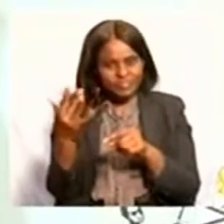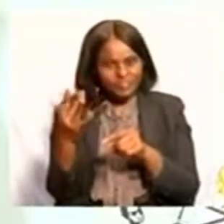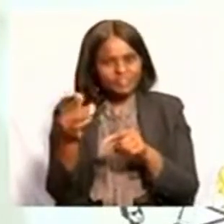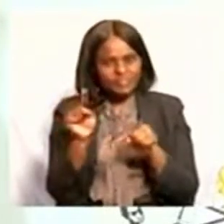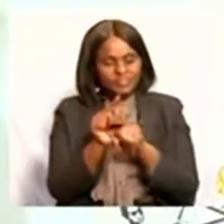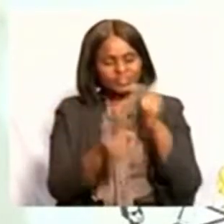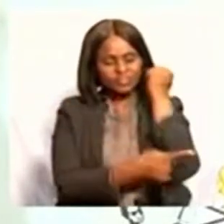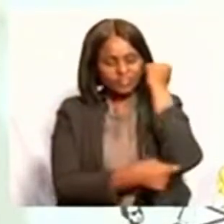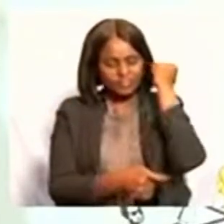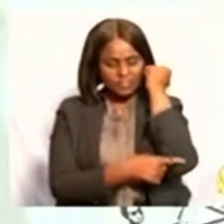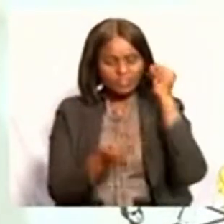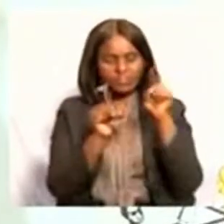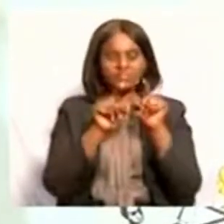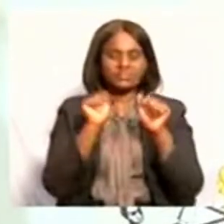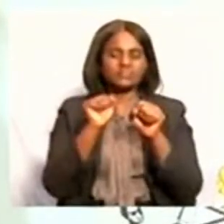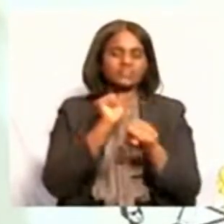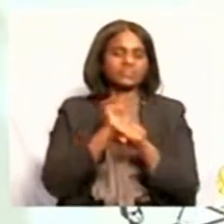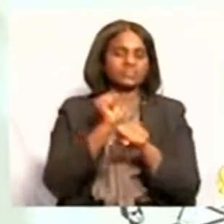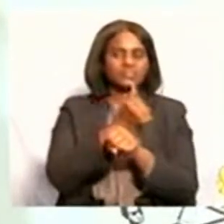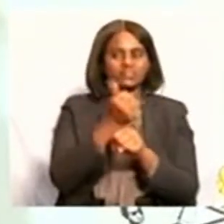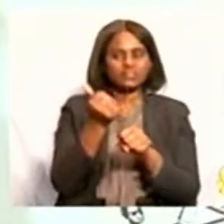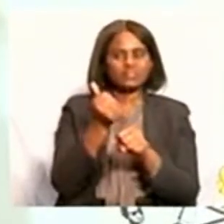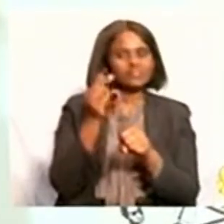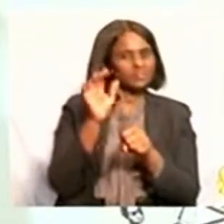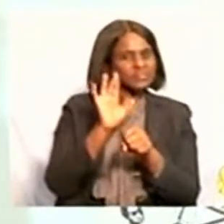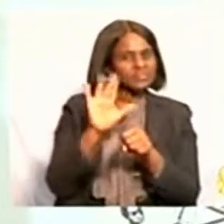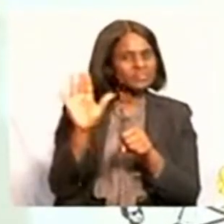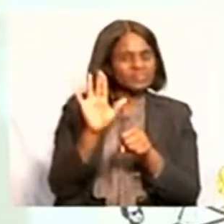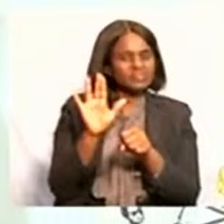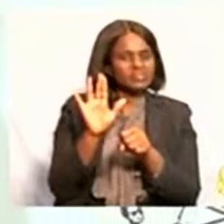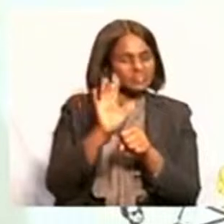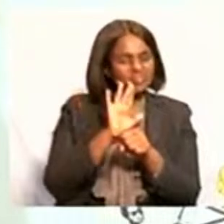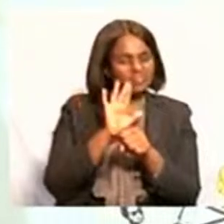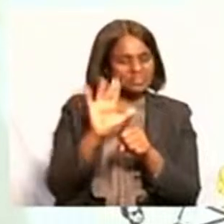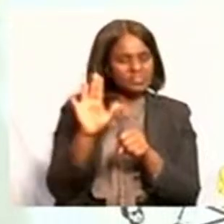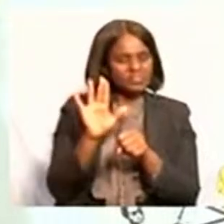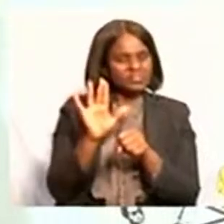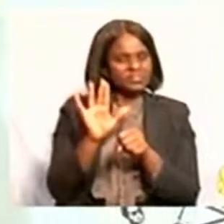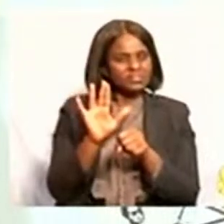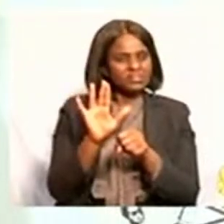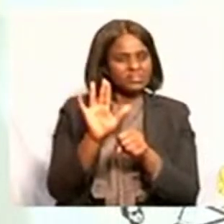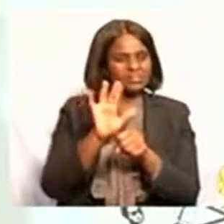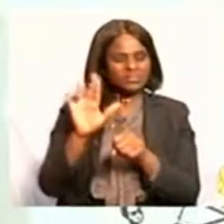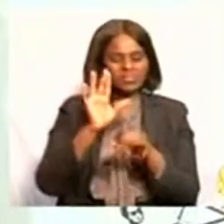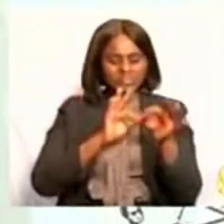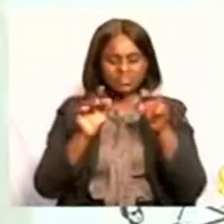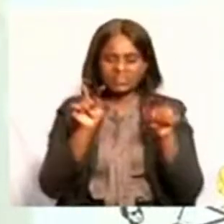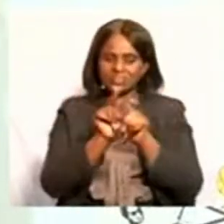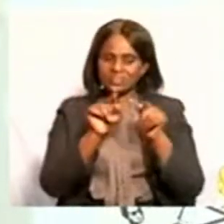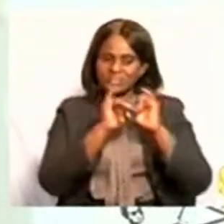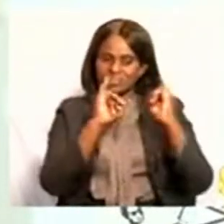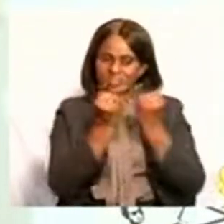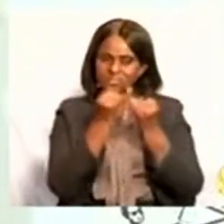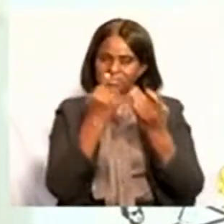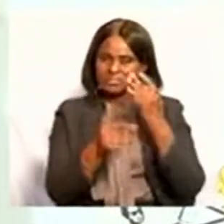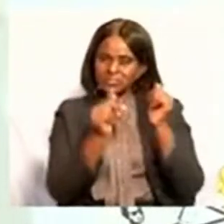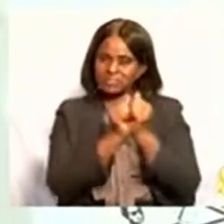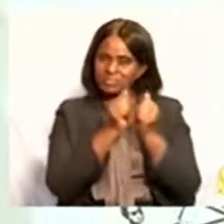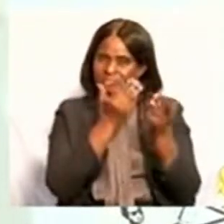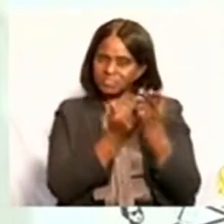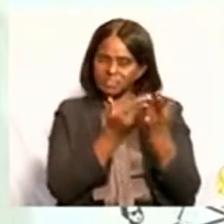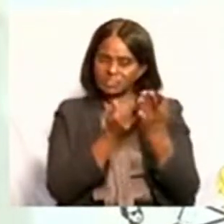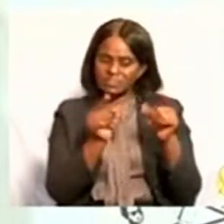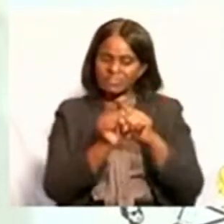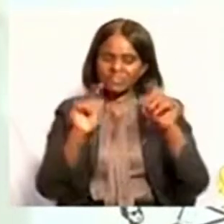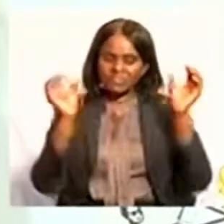are tempted to do otherwise. What is your state and as an institution with regards to